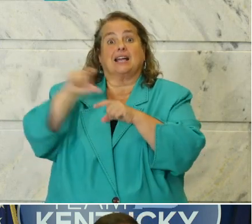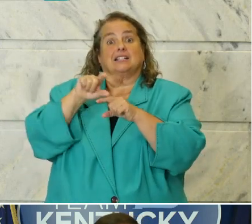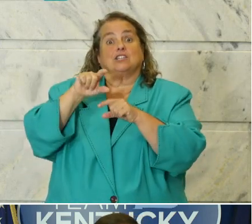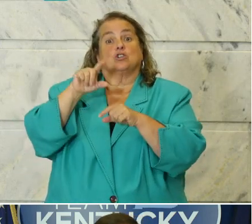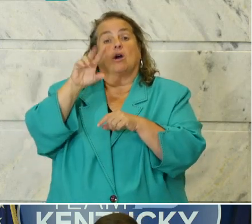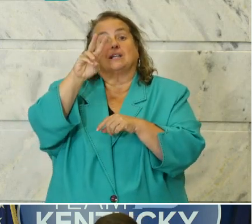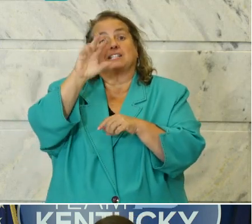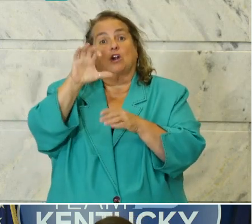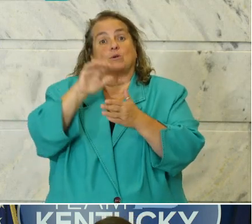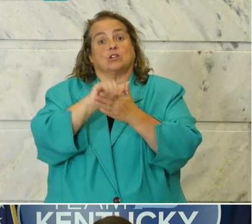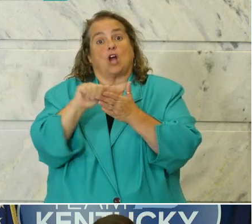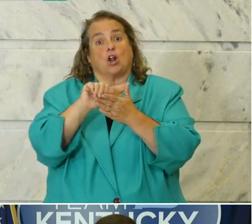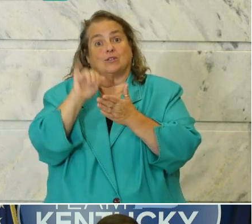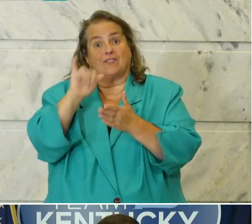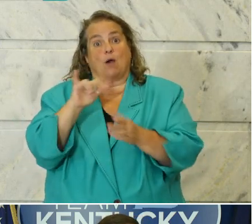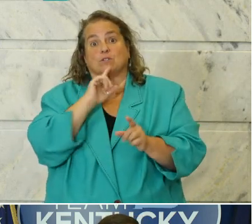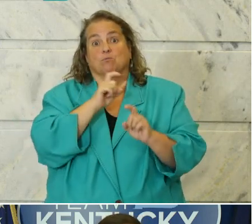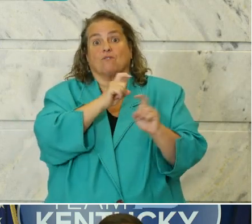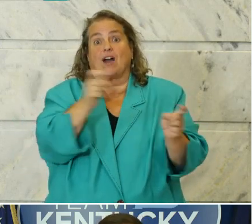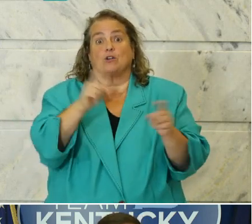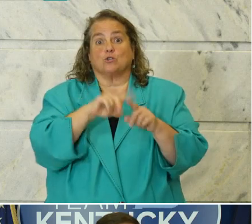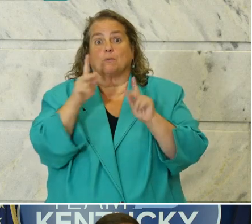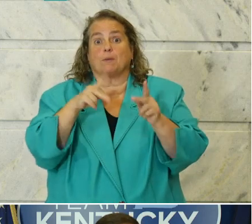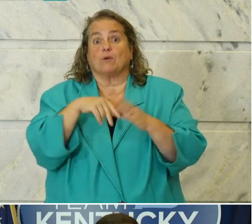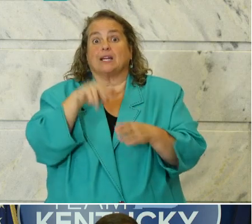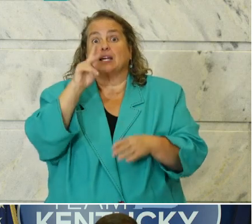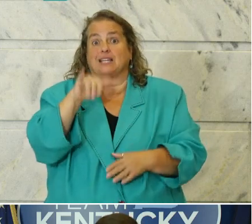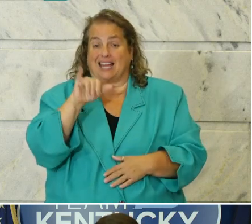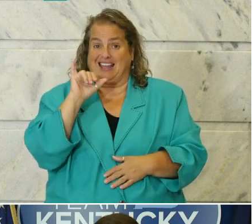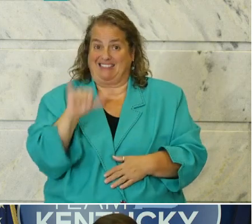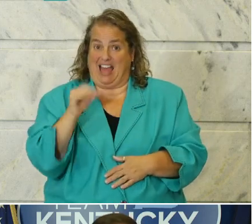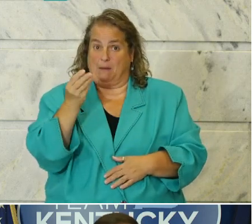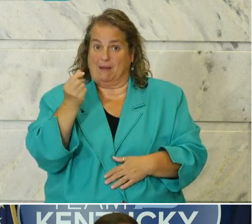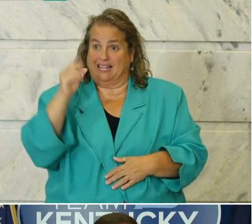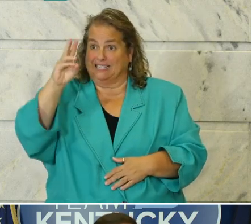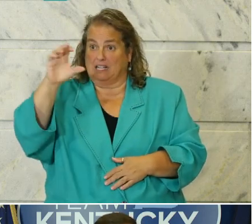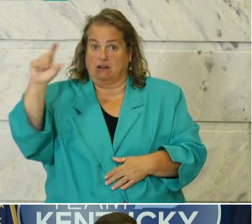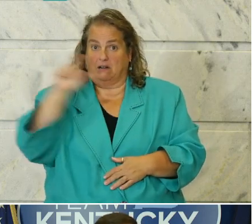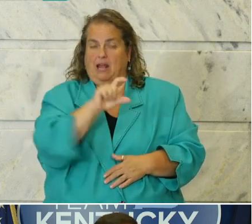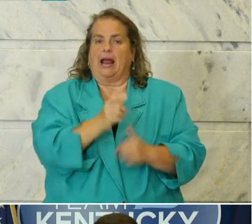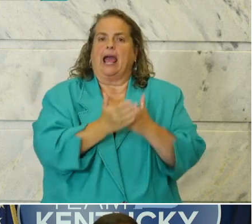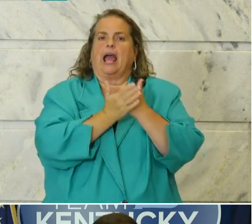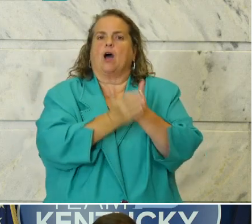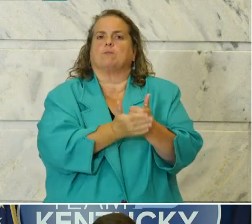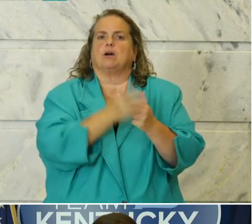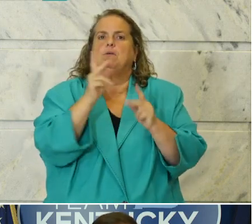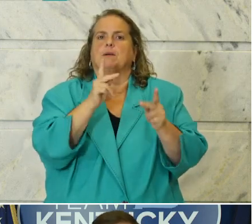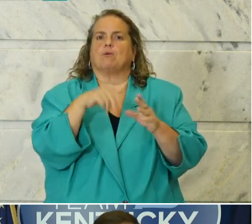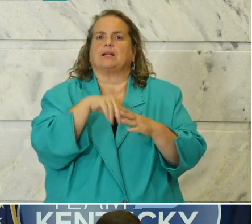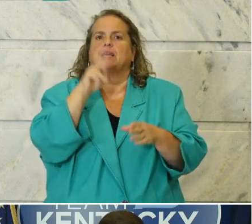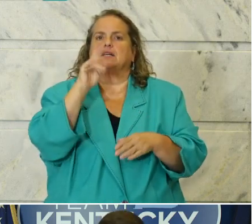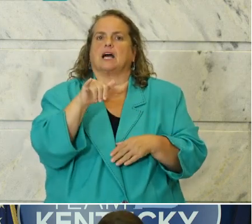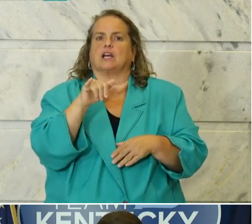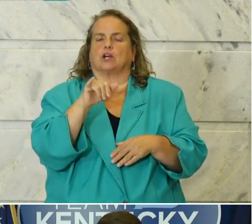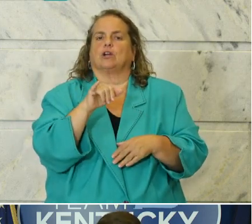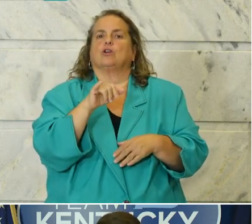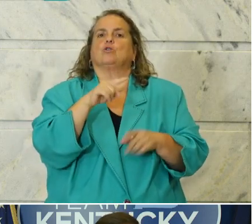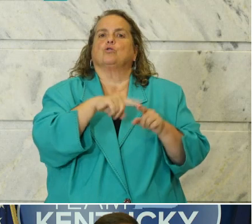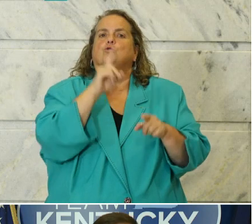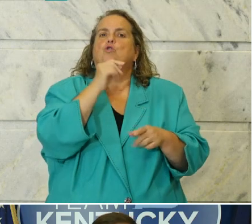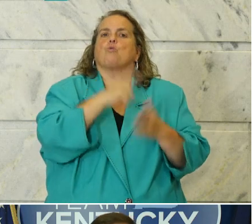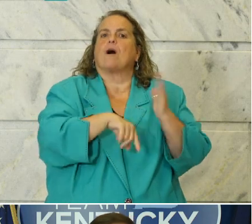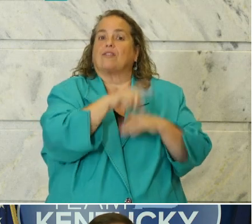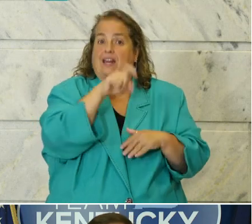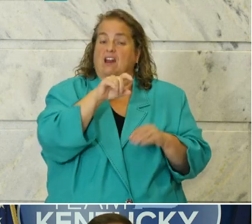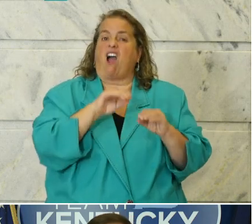Kentucky. All the data that we've had show the people of Kentucky are doing what we need them to do with those dollars. They are spending them. They